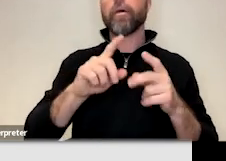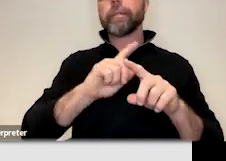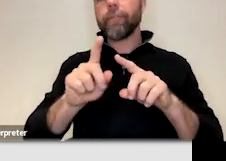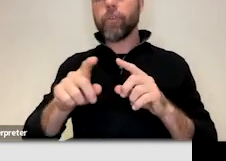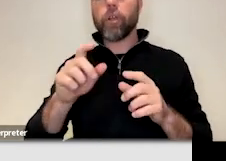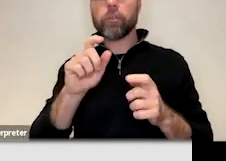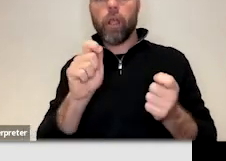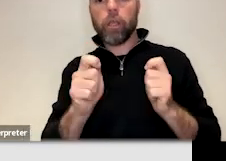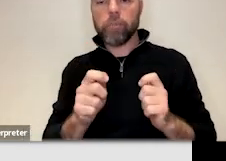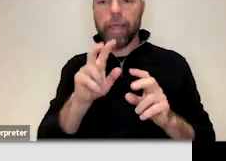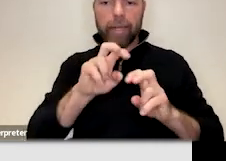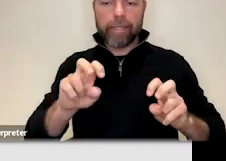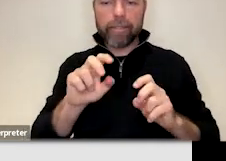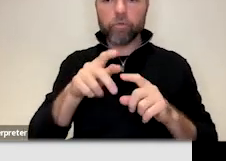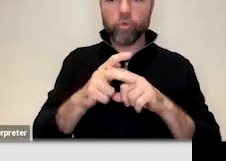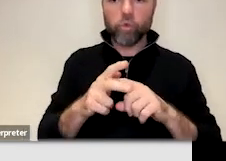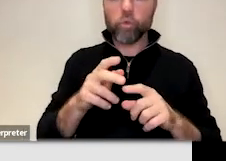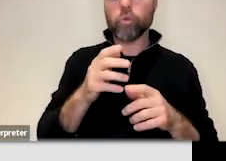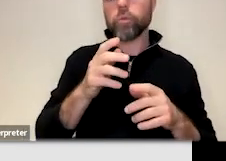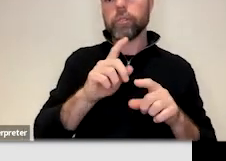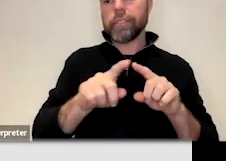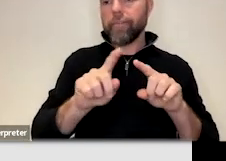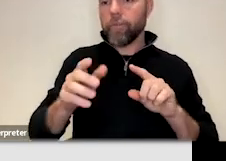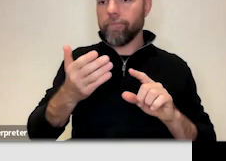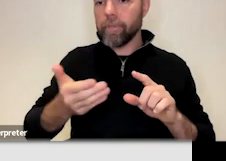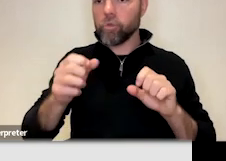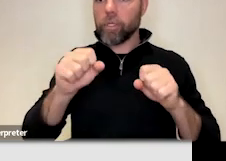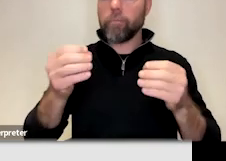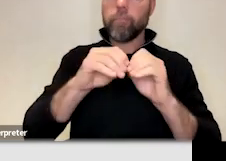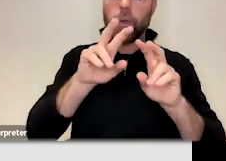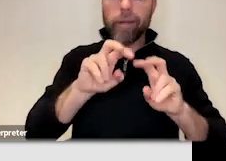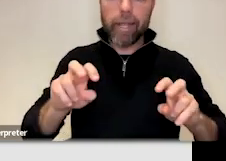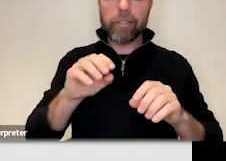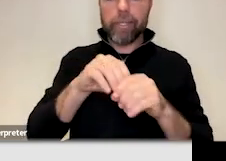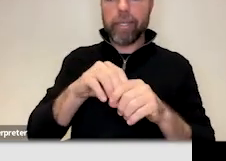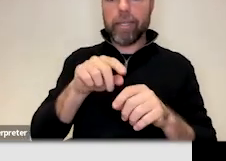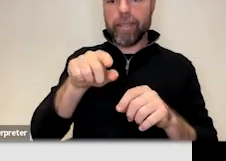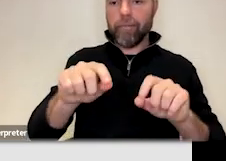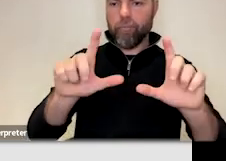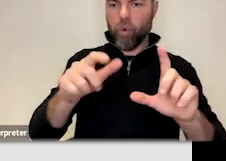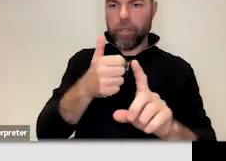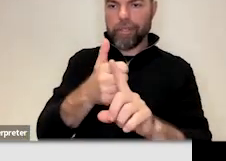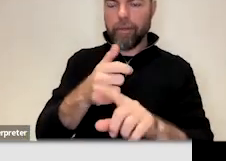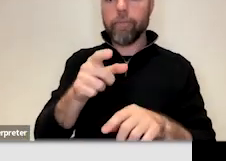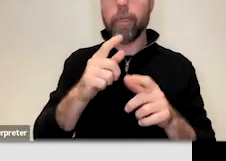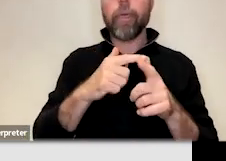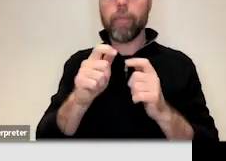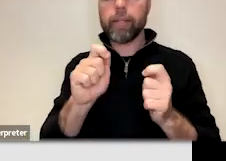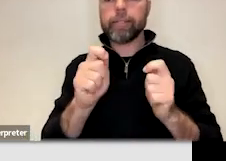customized analytical tools and features so that you can do more analysis within the portal itself and tailor